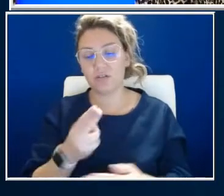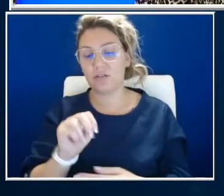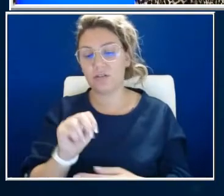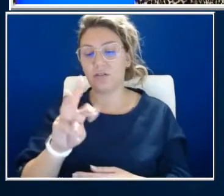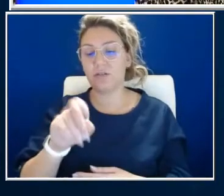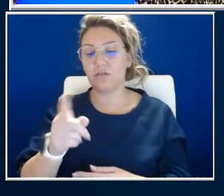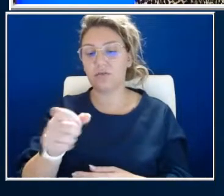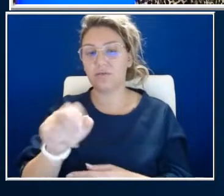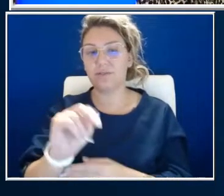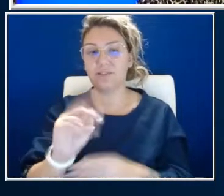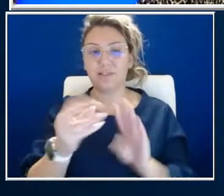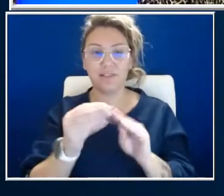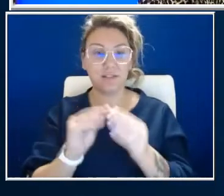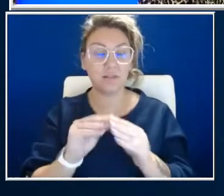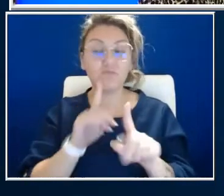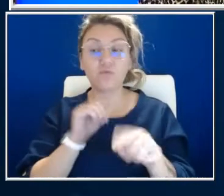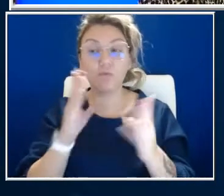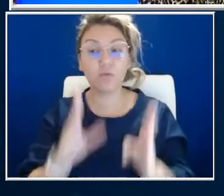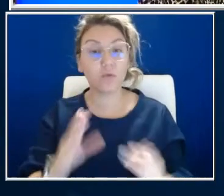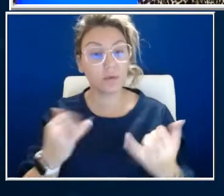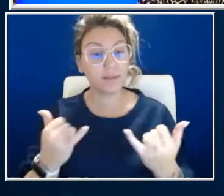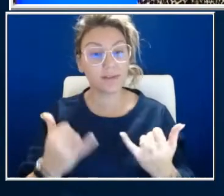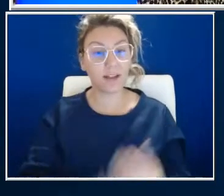and see if we have reporters on the line.